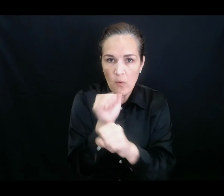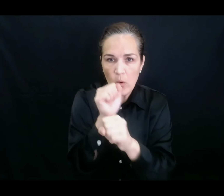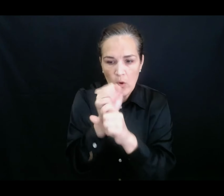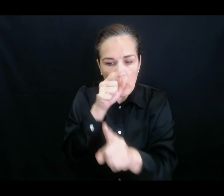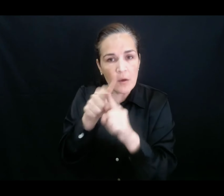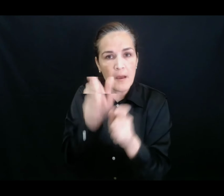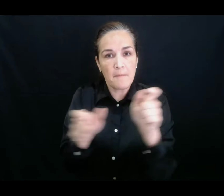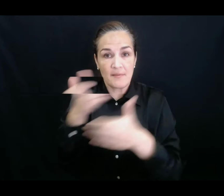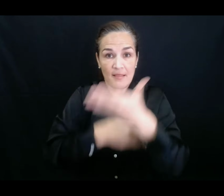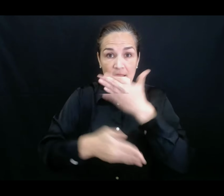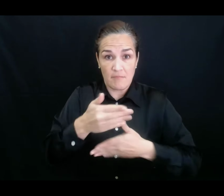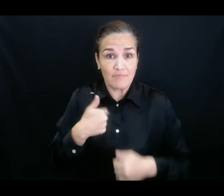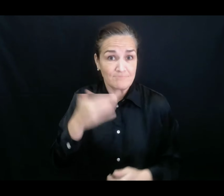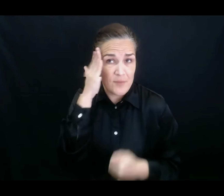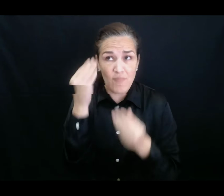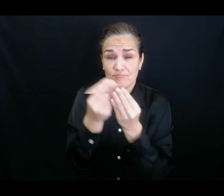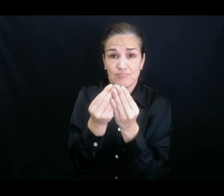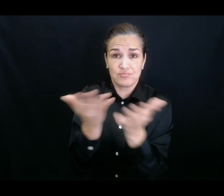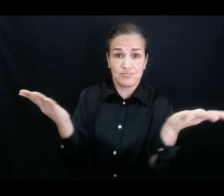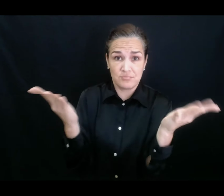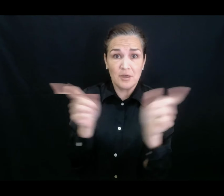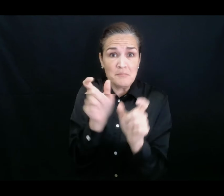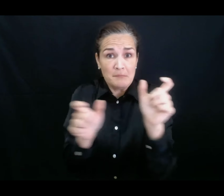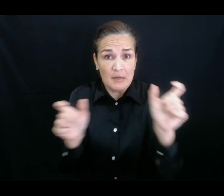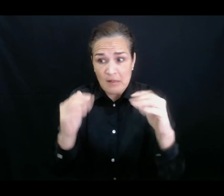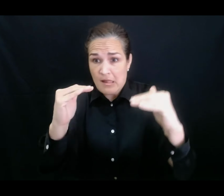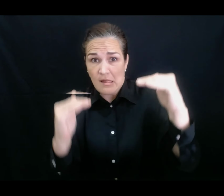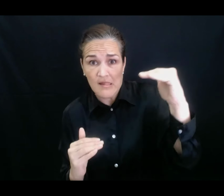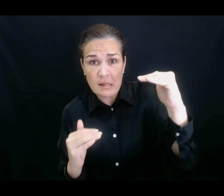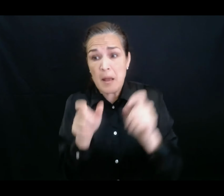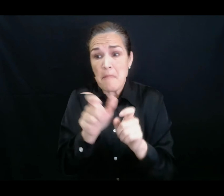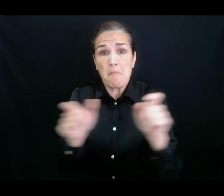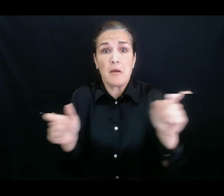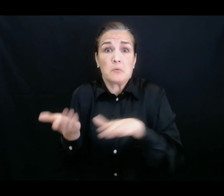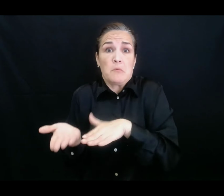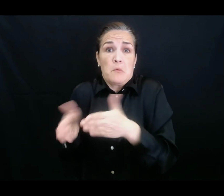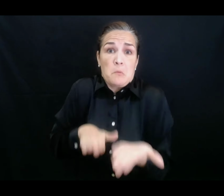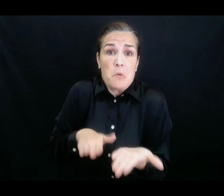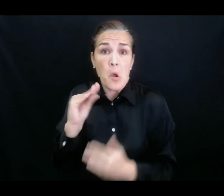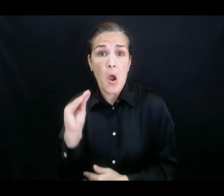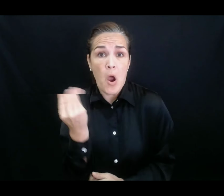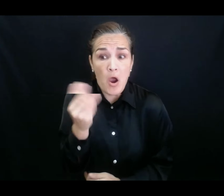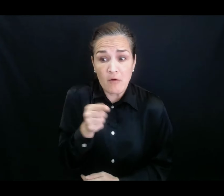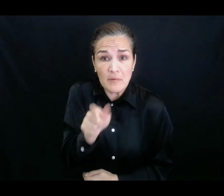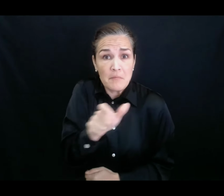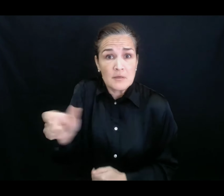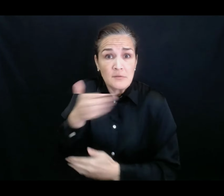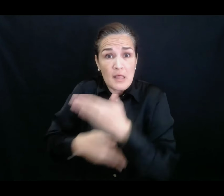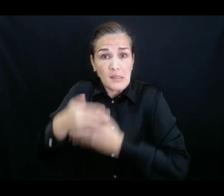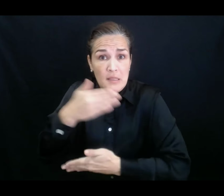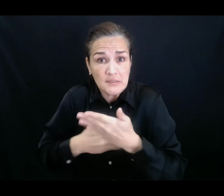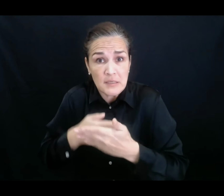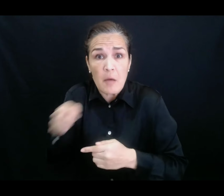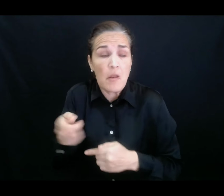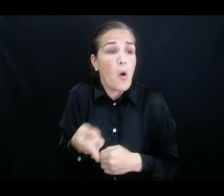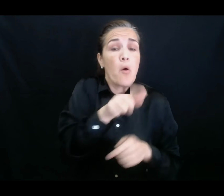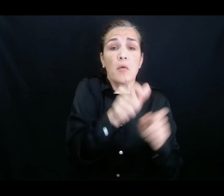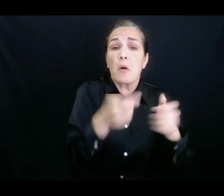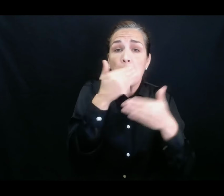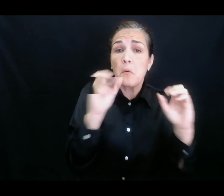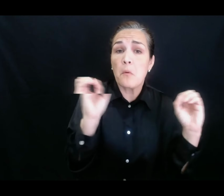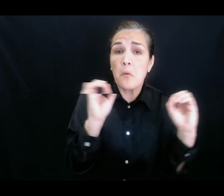we know that there are many health inequities, like more people die at an earlier age with those living with a disability. They experience